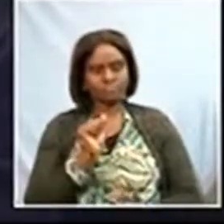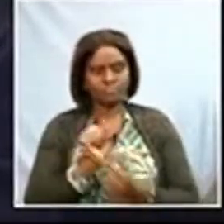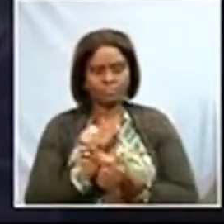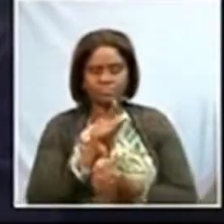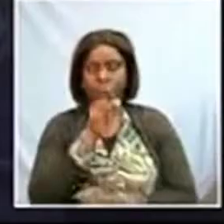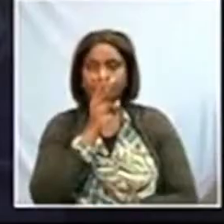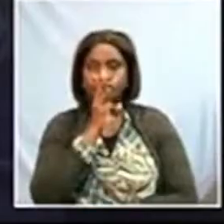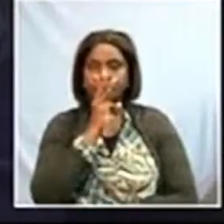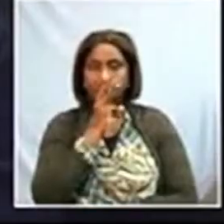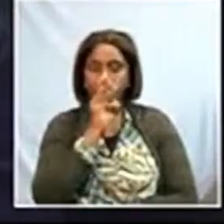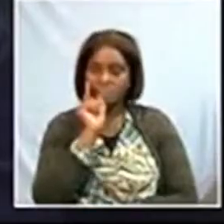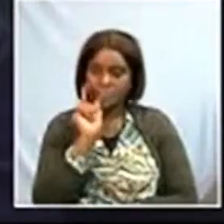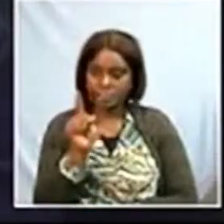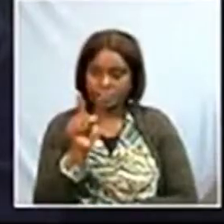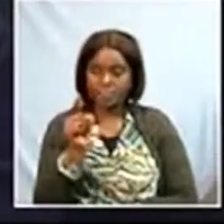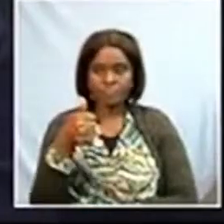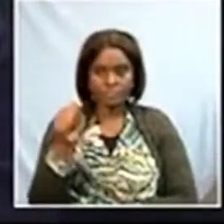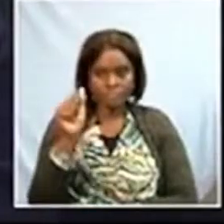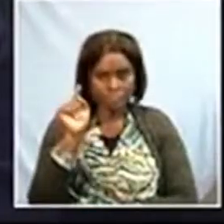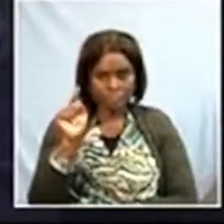boreholes, the dry boreholes,